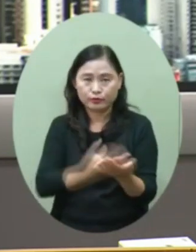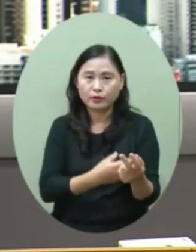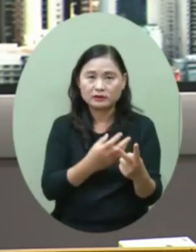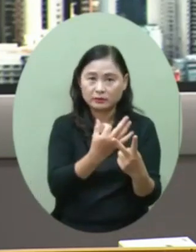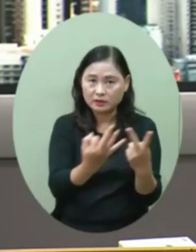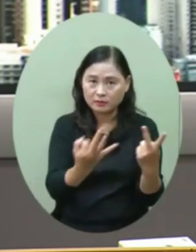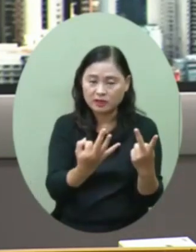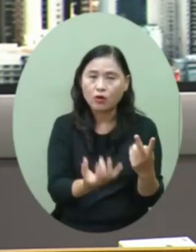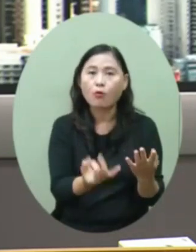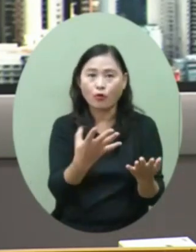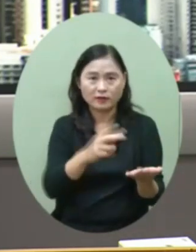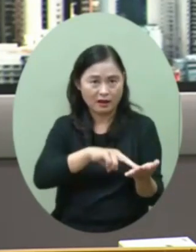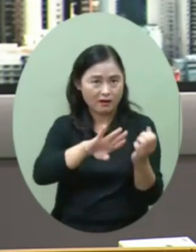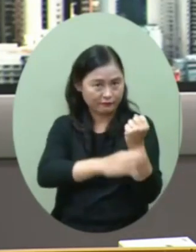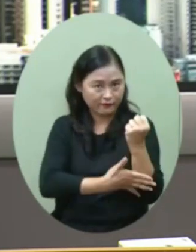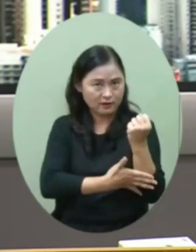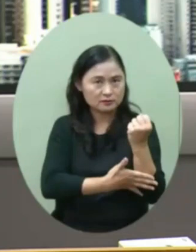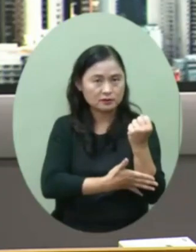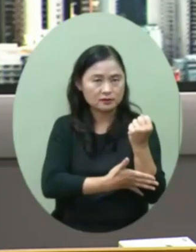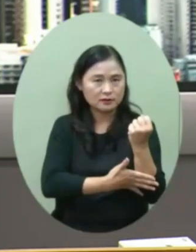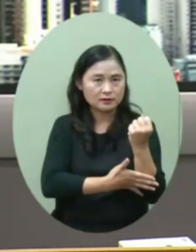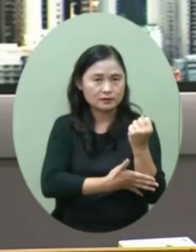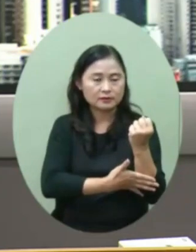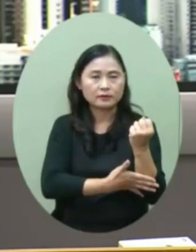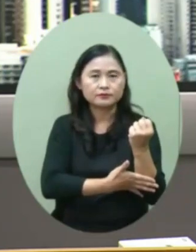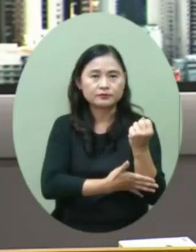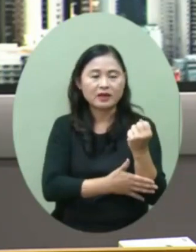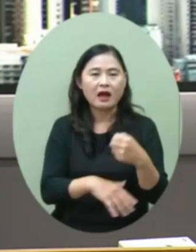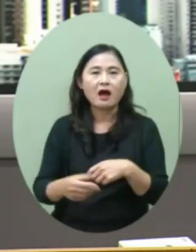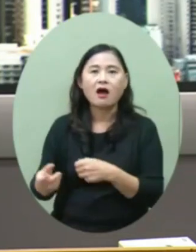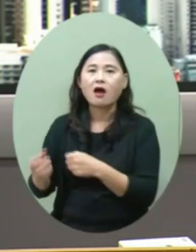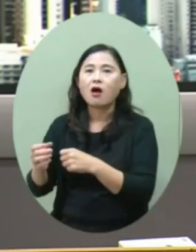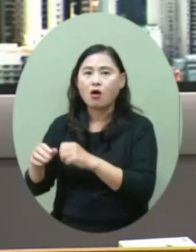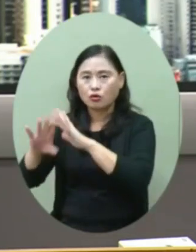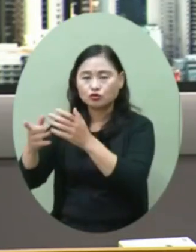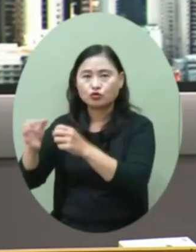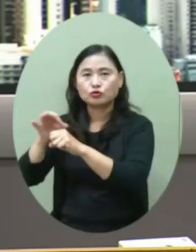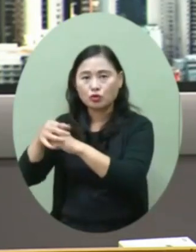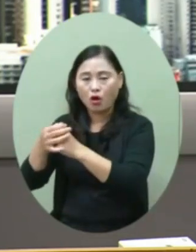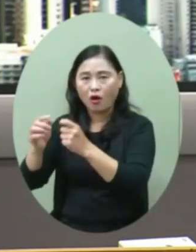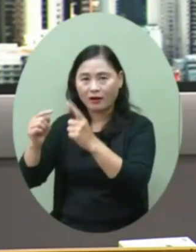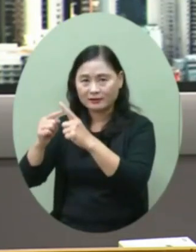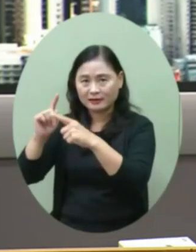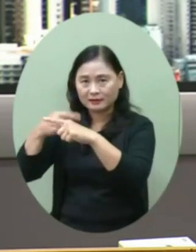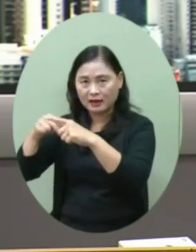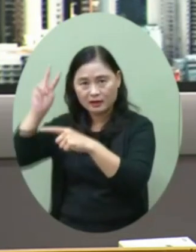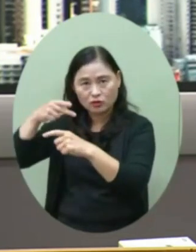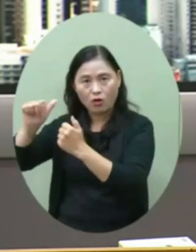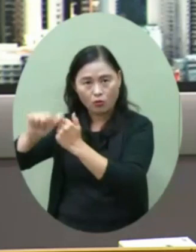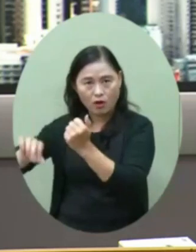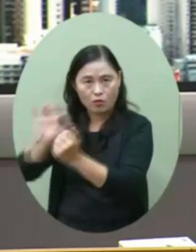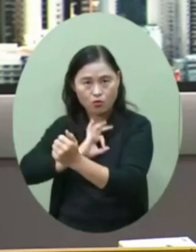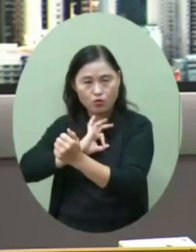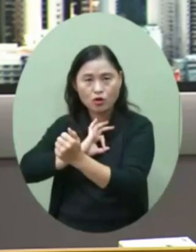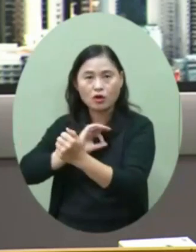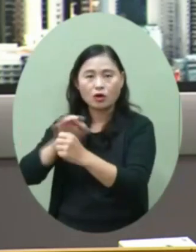by the NPCSC, together with the local legislation passed by the Hong Kong Legislative Council, will together form the